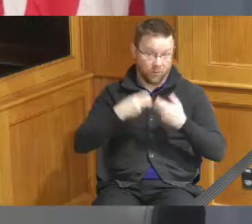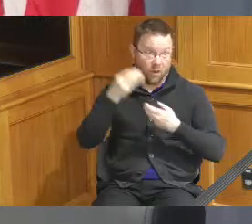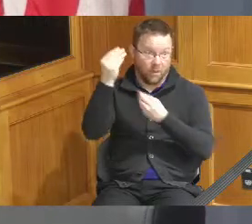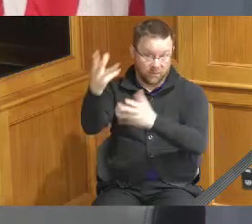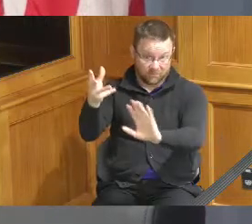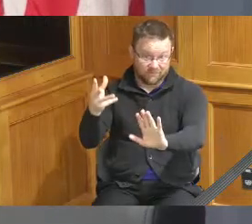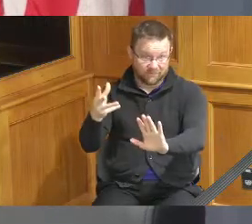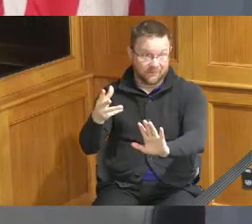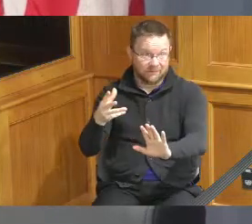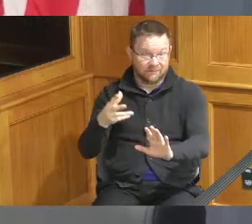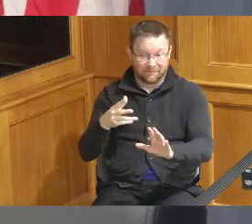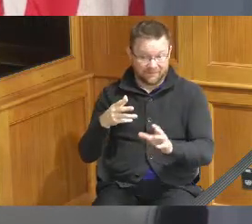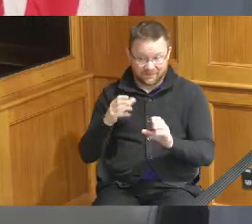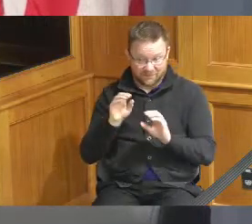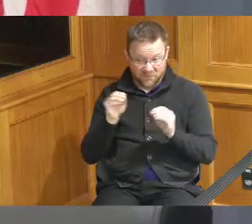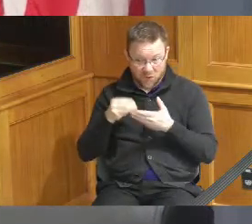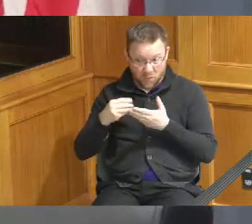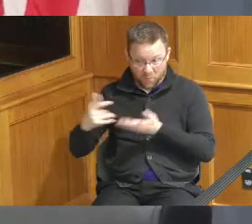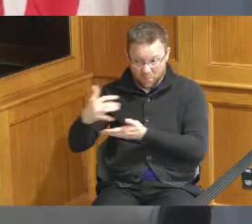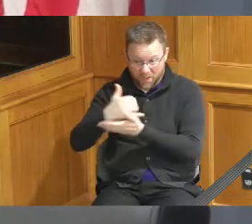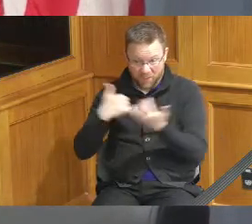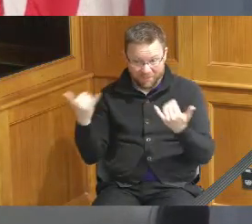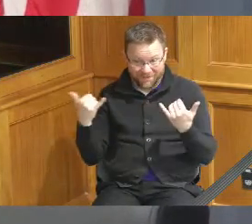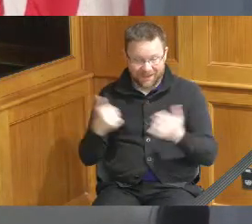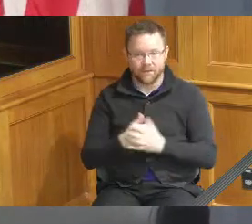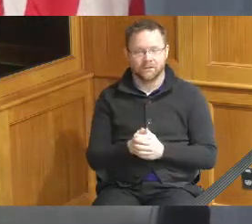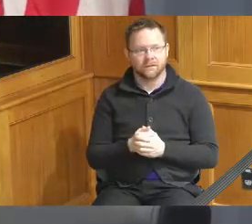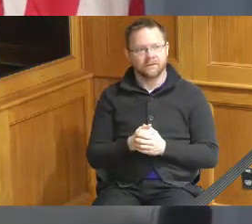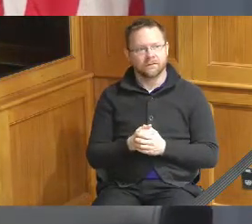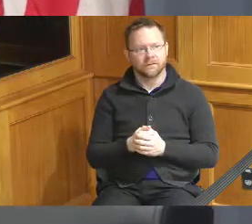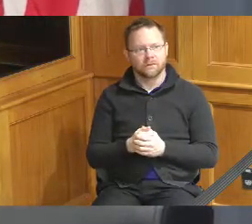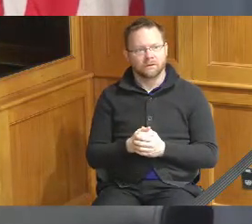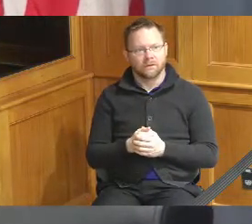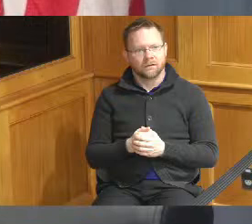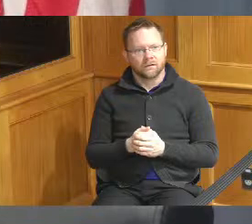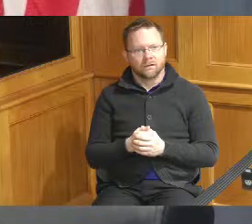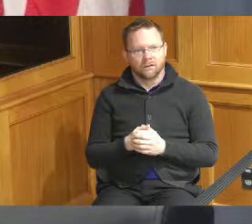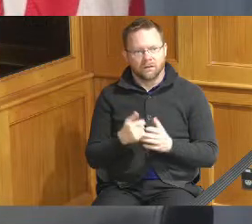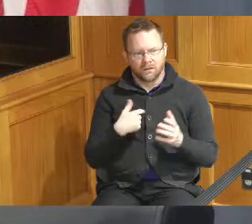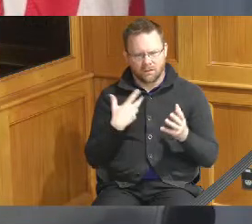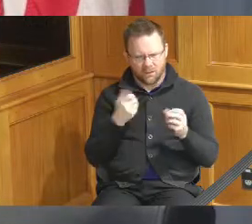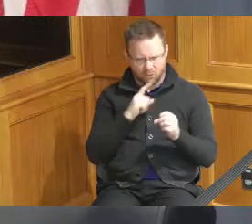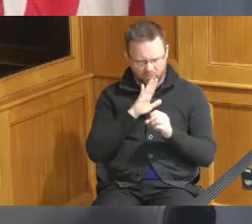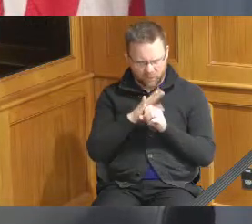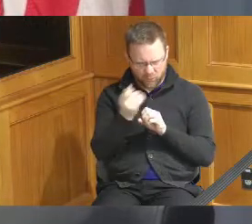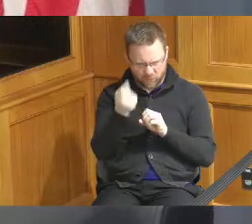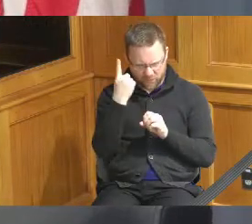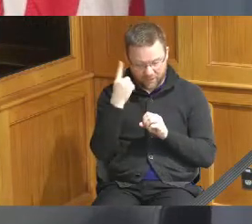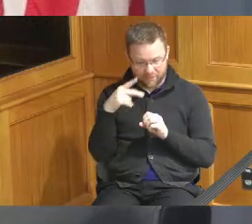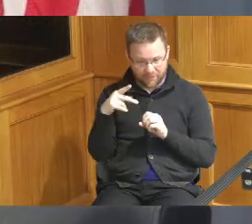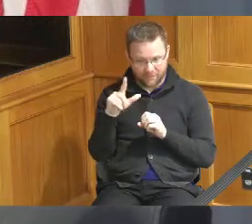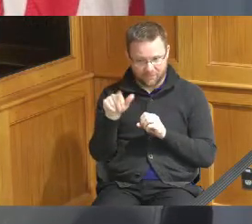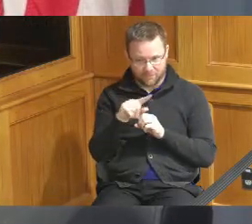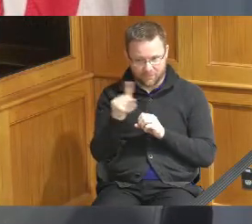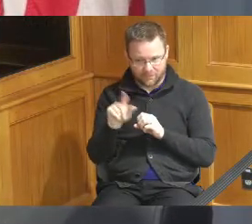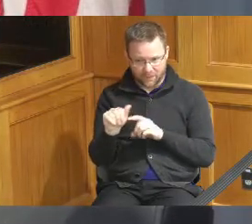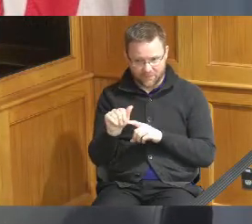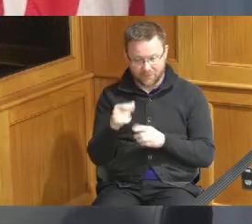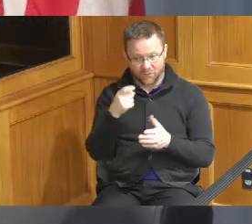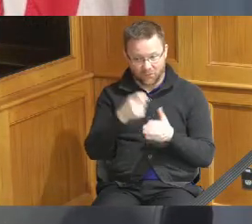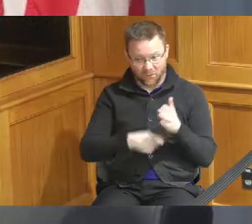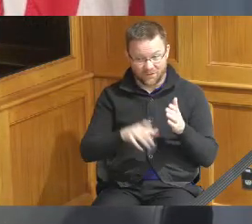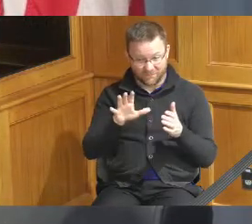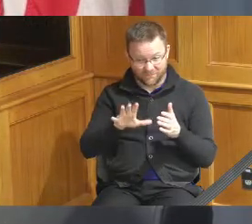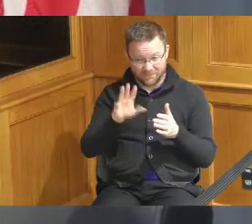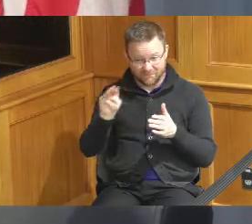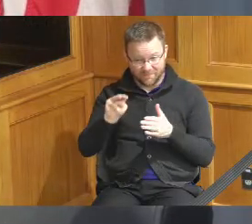not making any money. And then on here, I just want to make sure I understand it, that plaza that costs $55